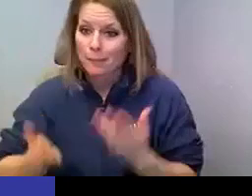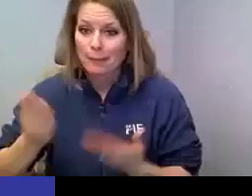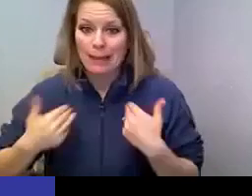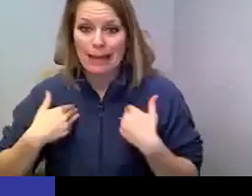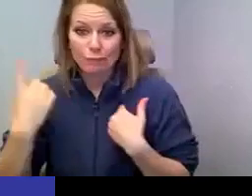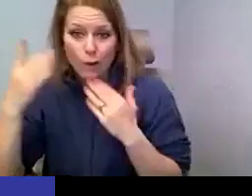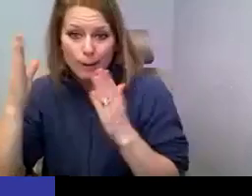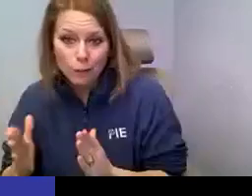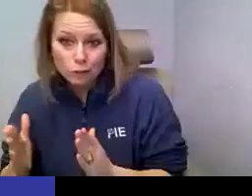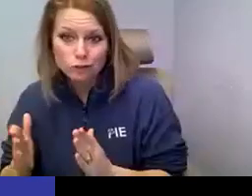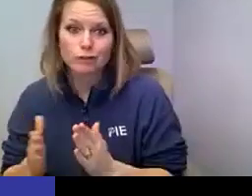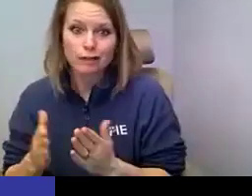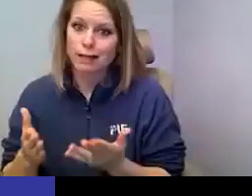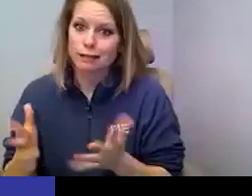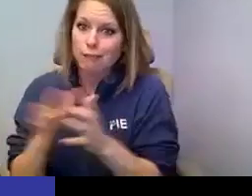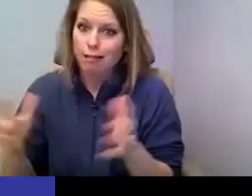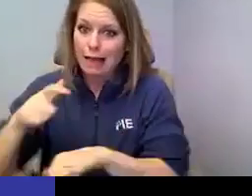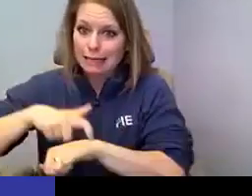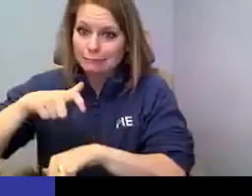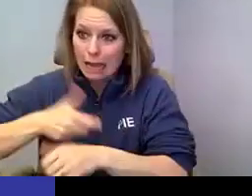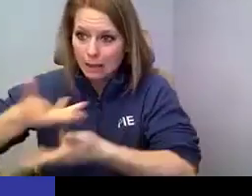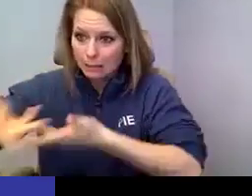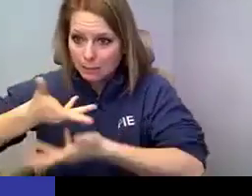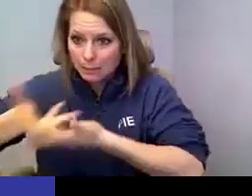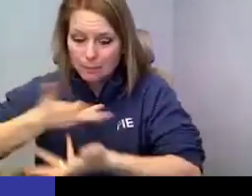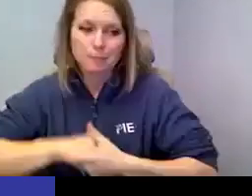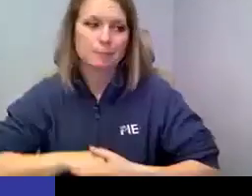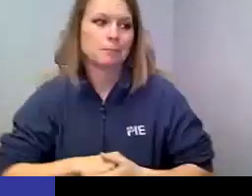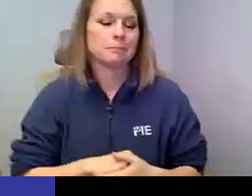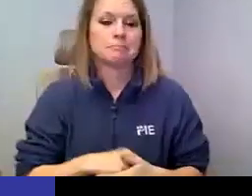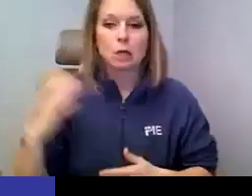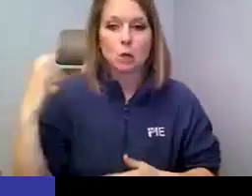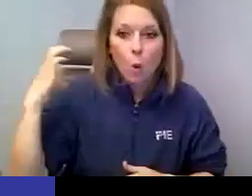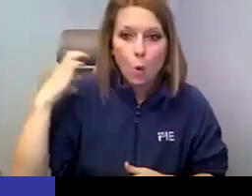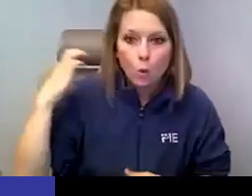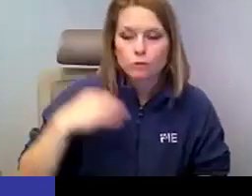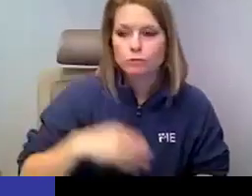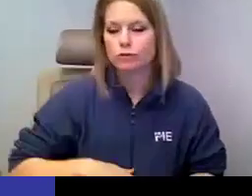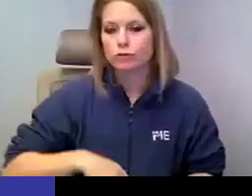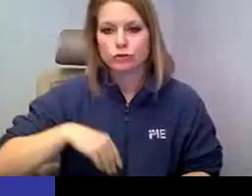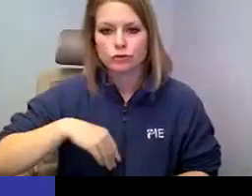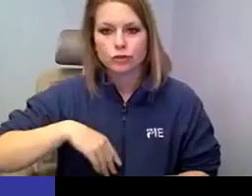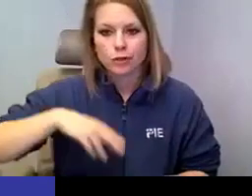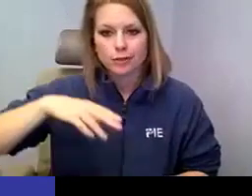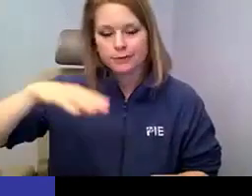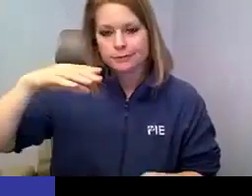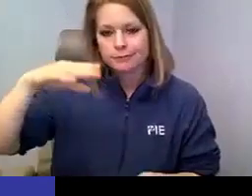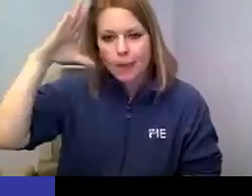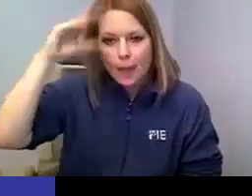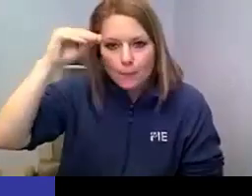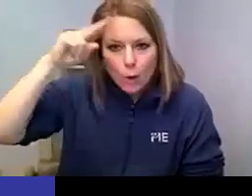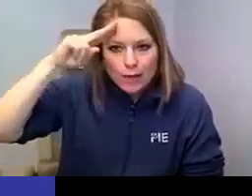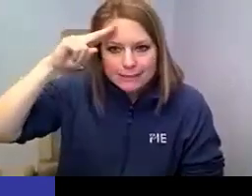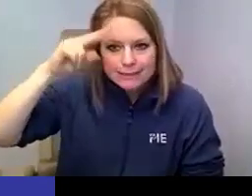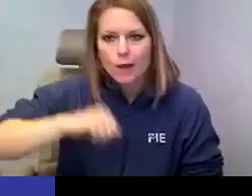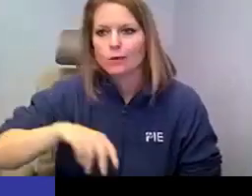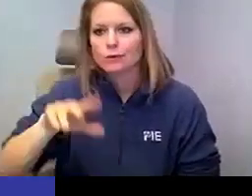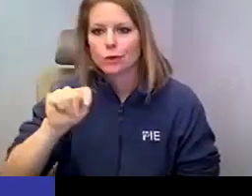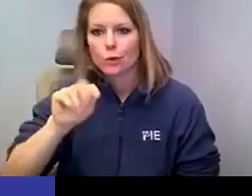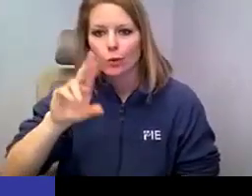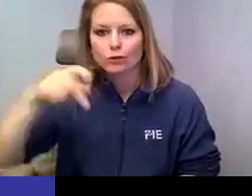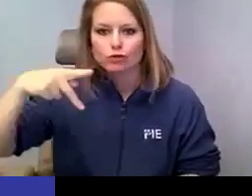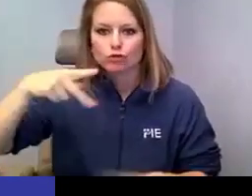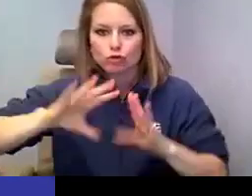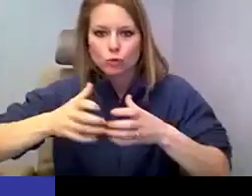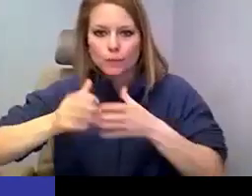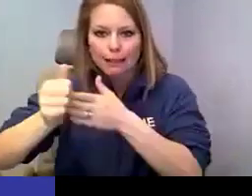or a tennis coach or a boy or a Girl Scout troop leader that you could get that data from the